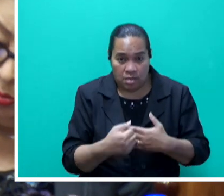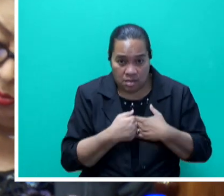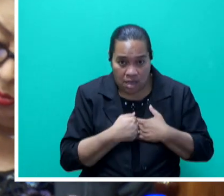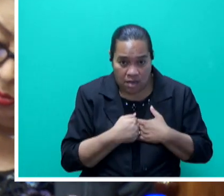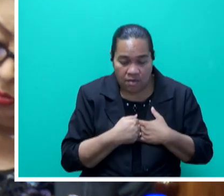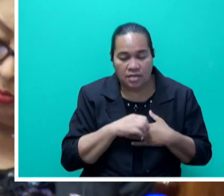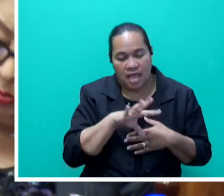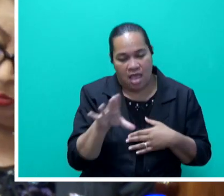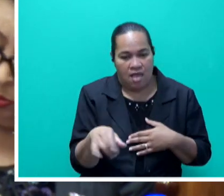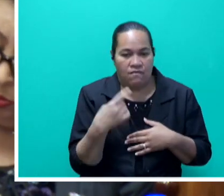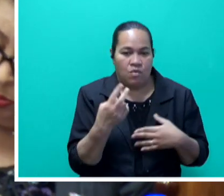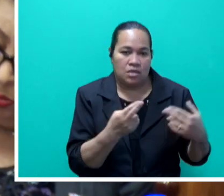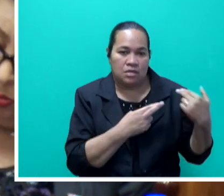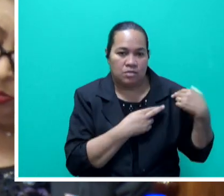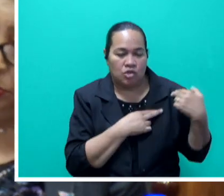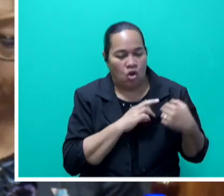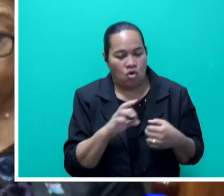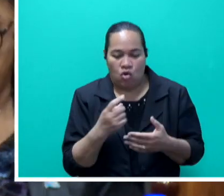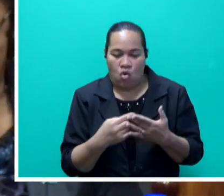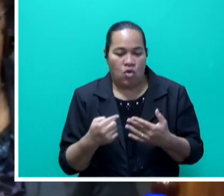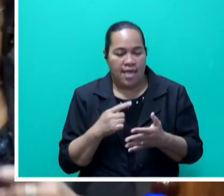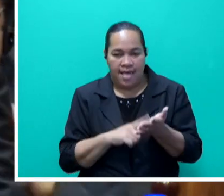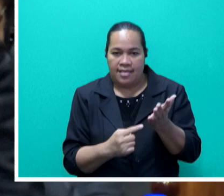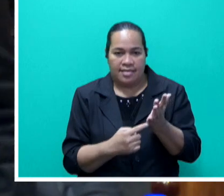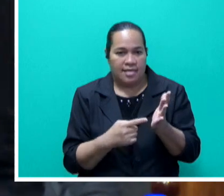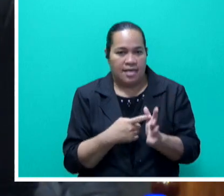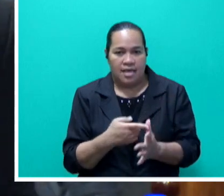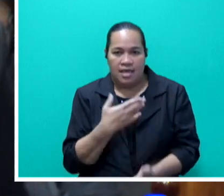it's everyone's responsibility, not just the LTA, sir. Thank you.